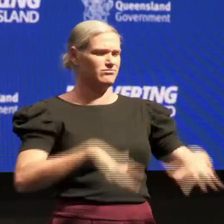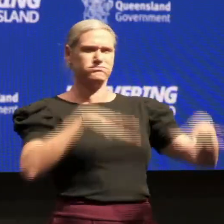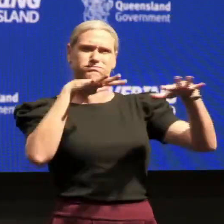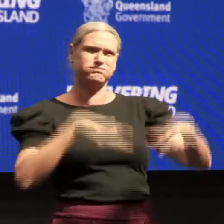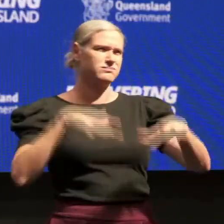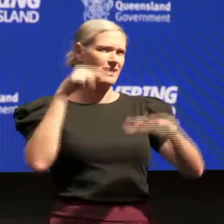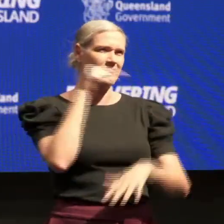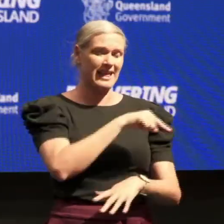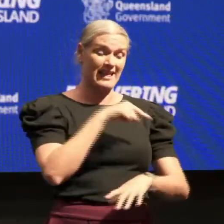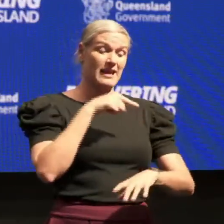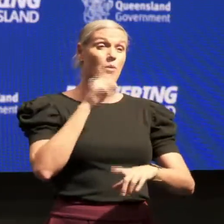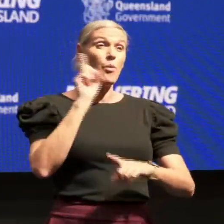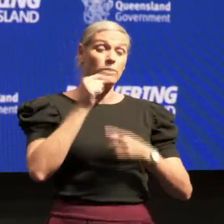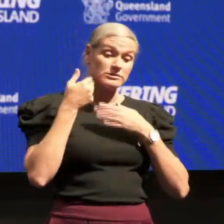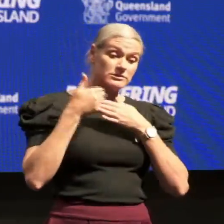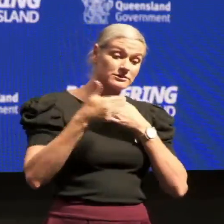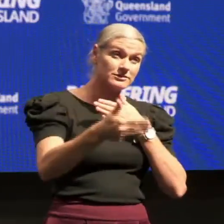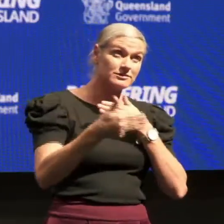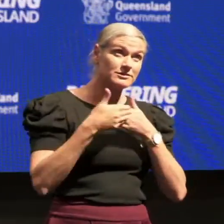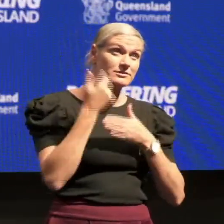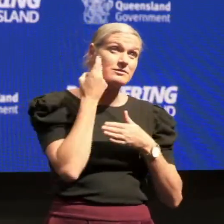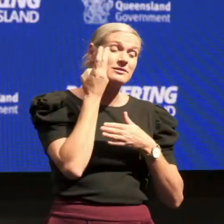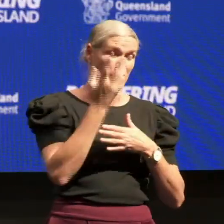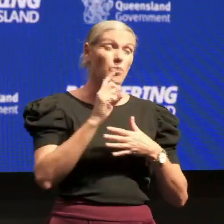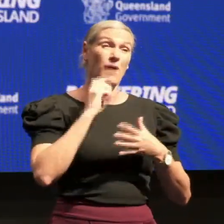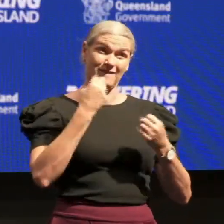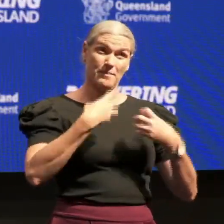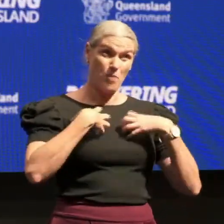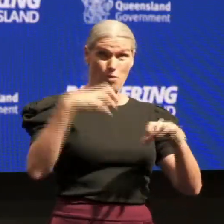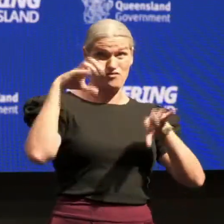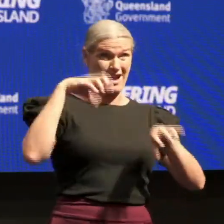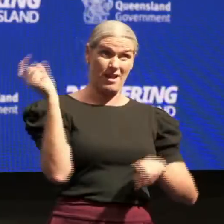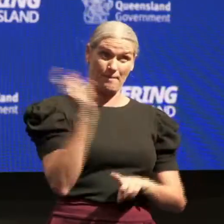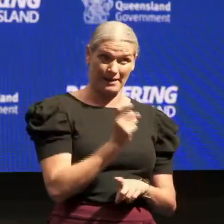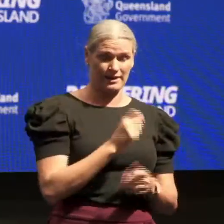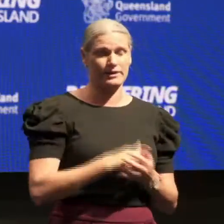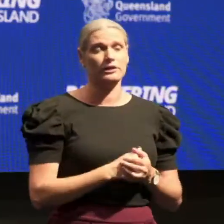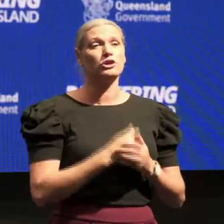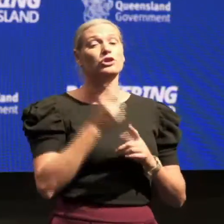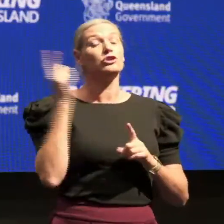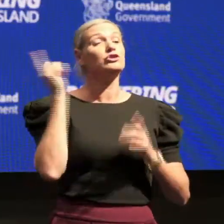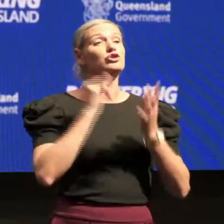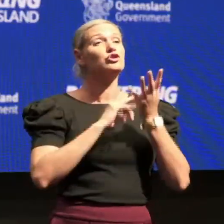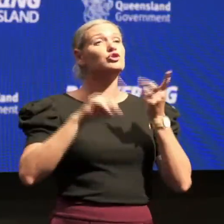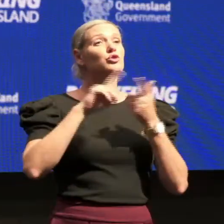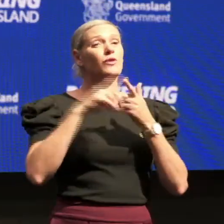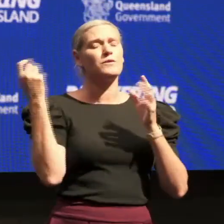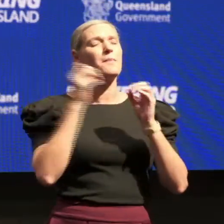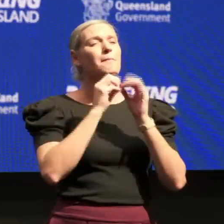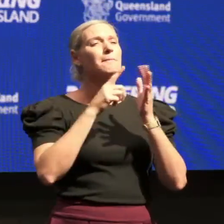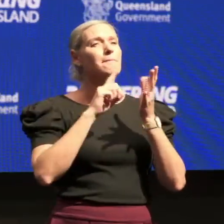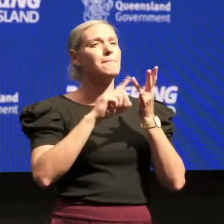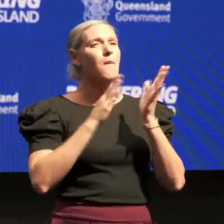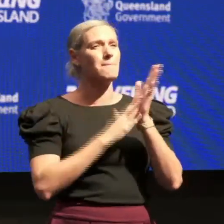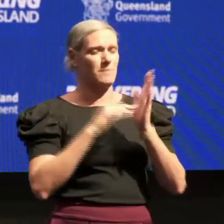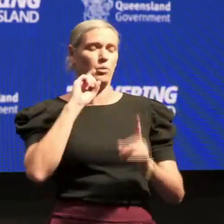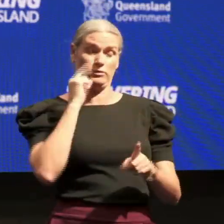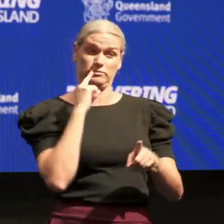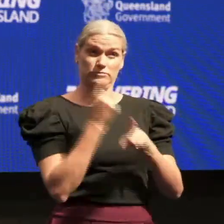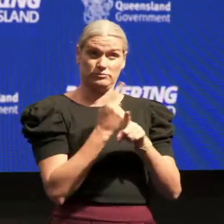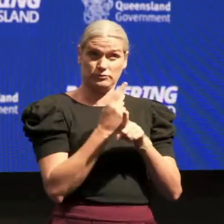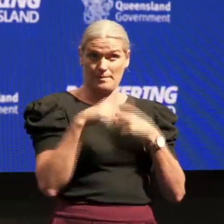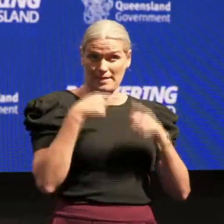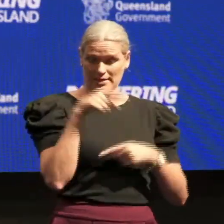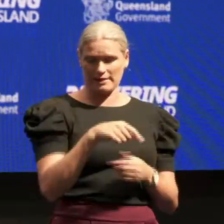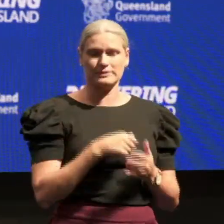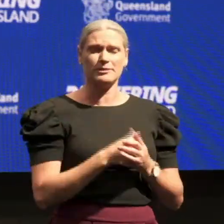hours and in the days ahead, there's expected to be significant rainfall still to come. Sue from the Bureau will touch on that, but that is